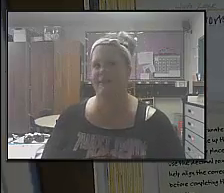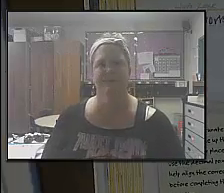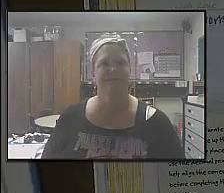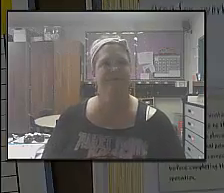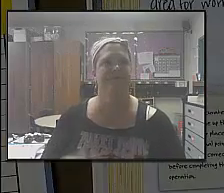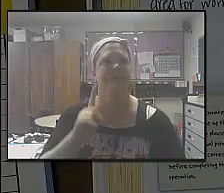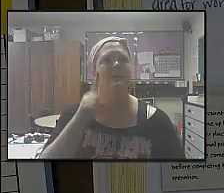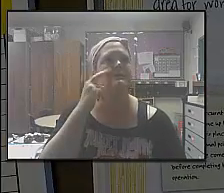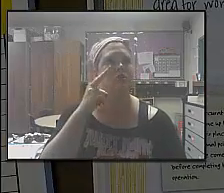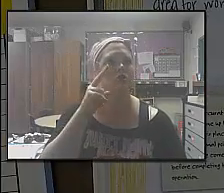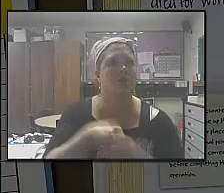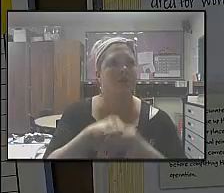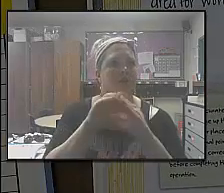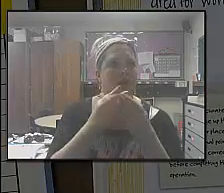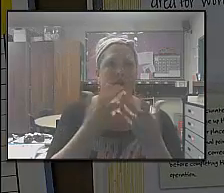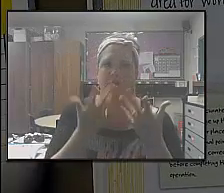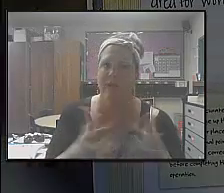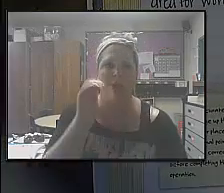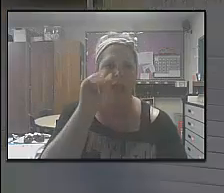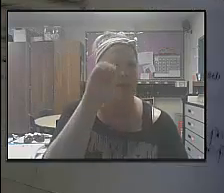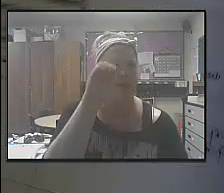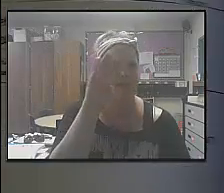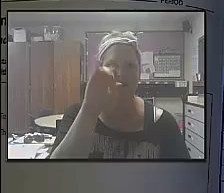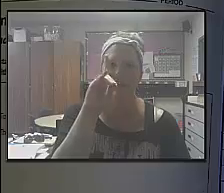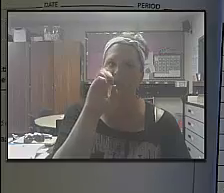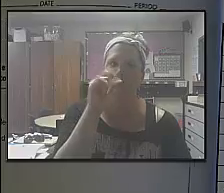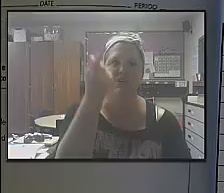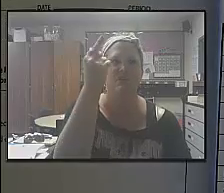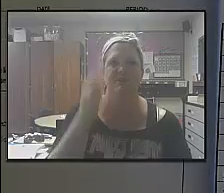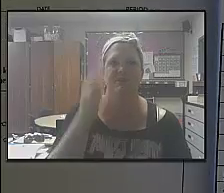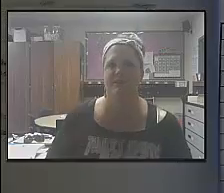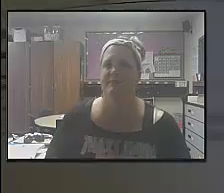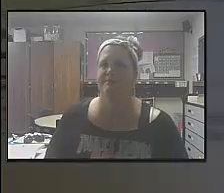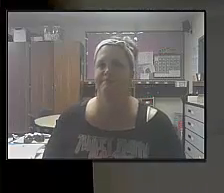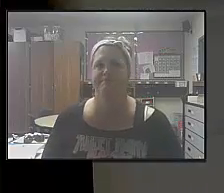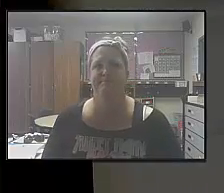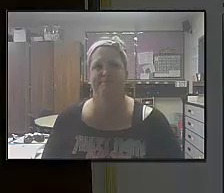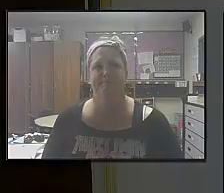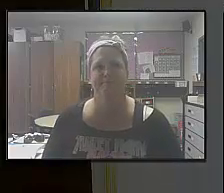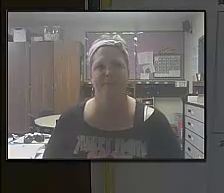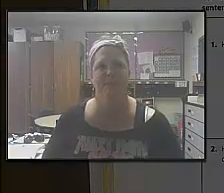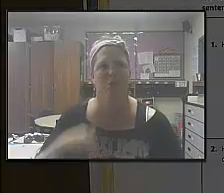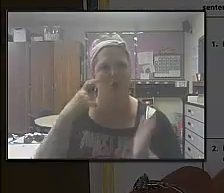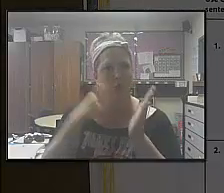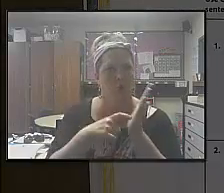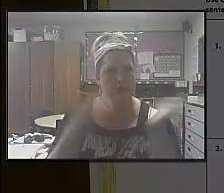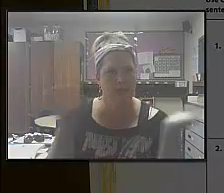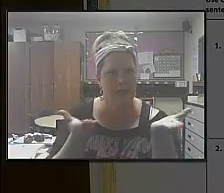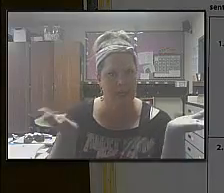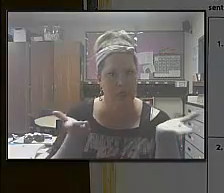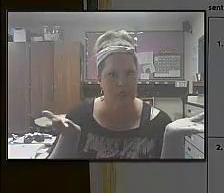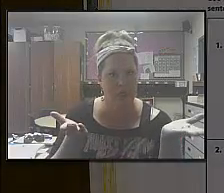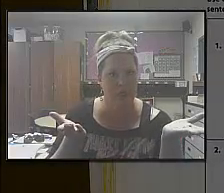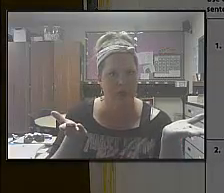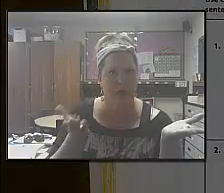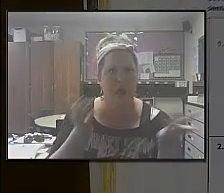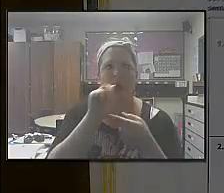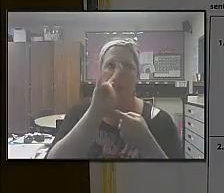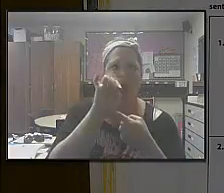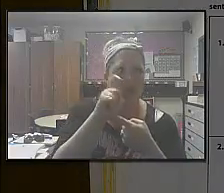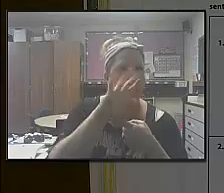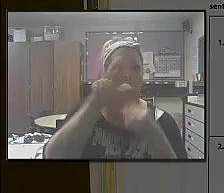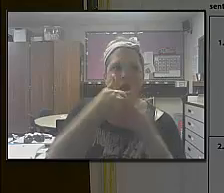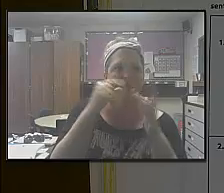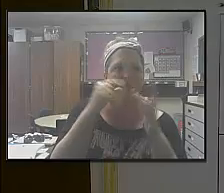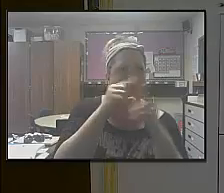when I see you in class, this should be done. A, B, C, D, this F, G. should be done. Notice again here, annexing. All those